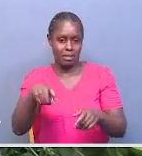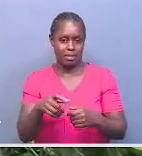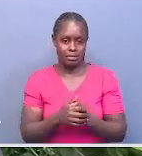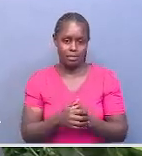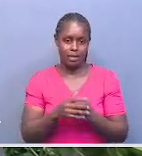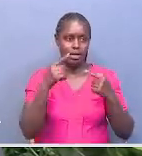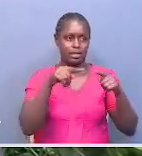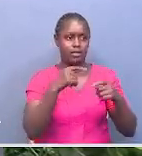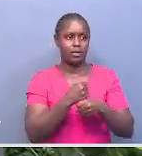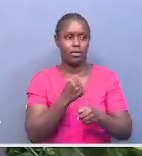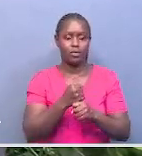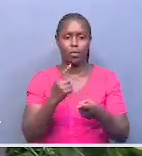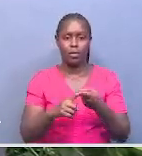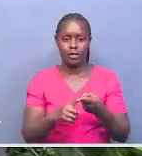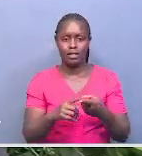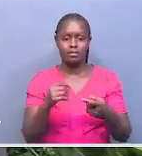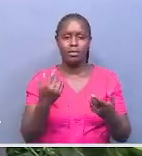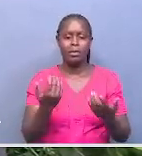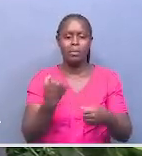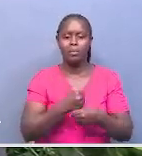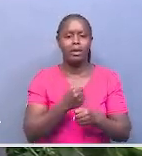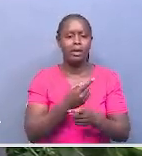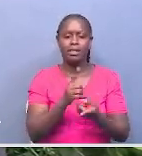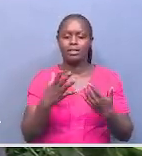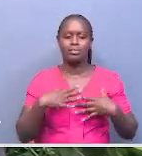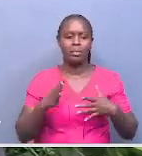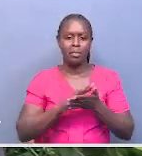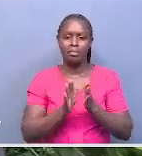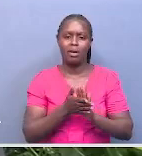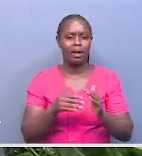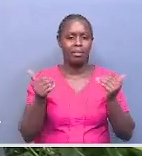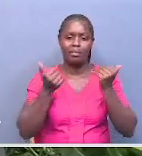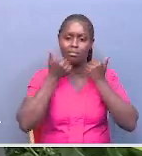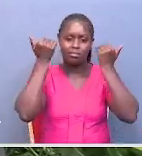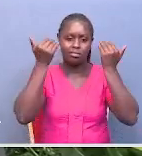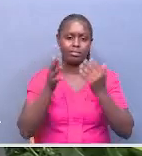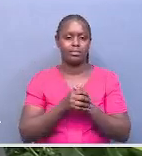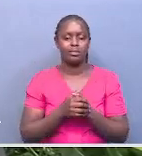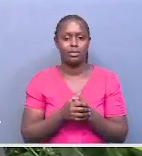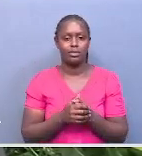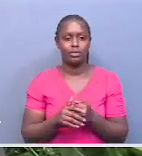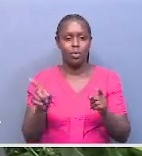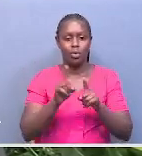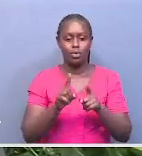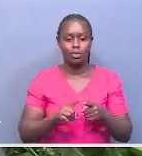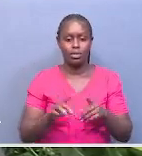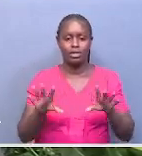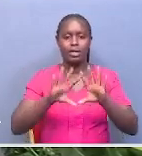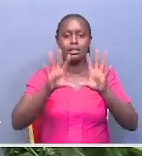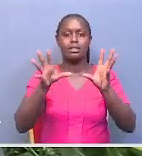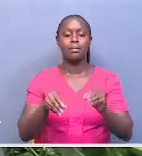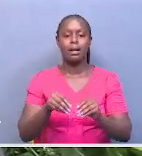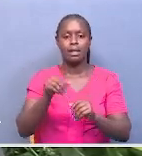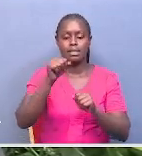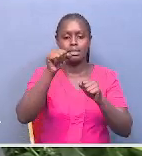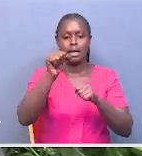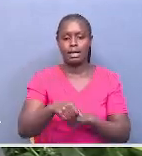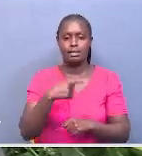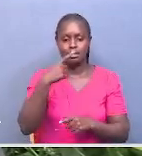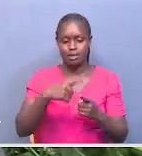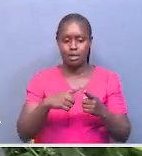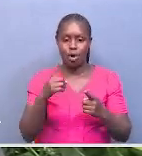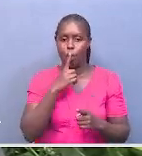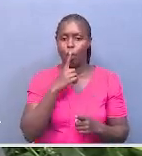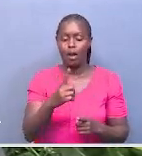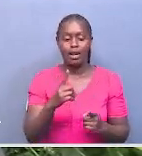is to frustrate these people. Yeah? Well, I can only summarize that the orders have been given